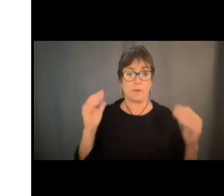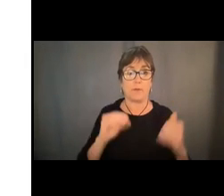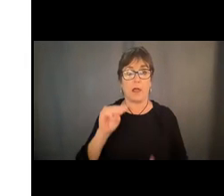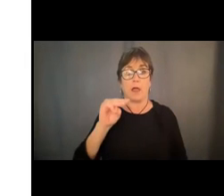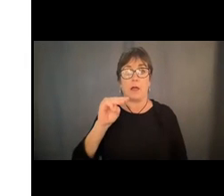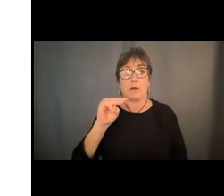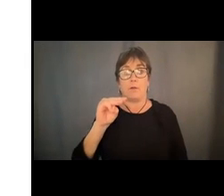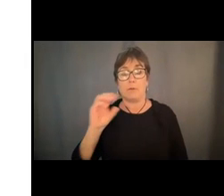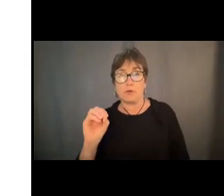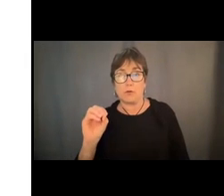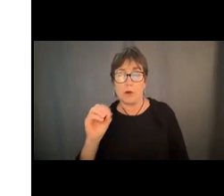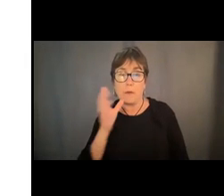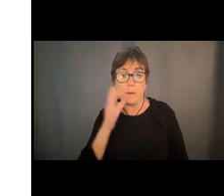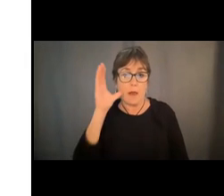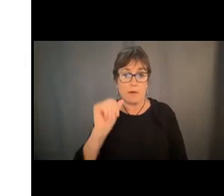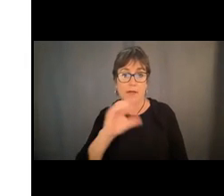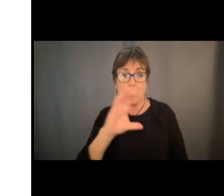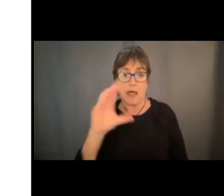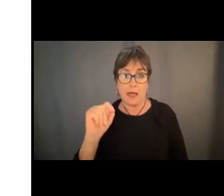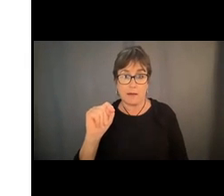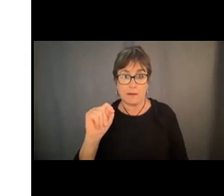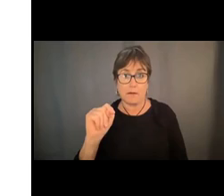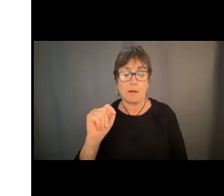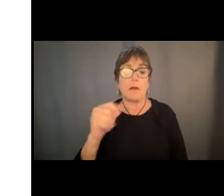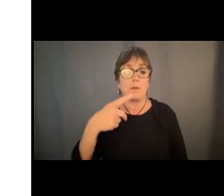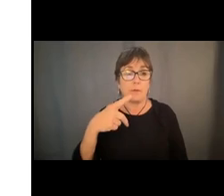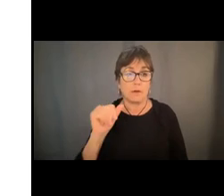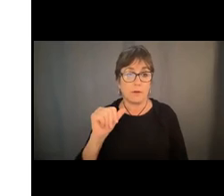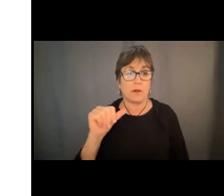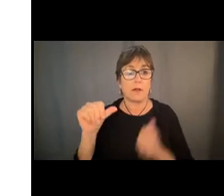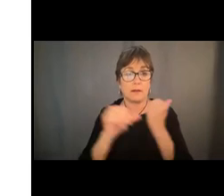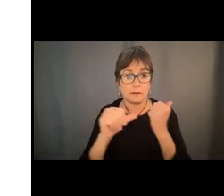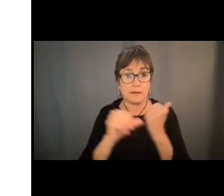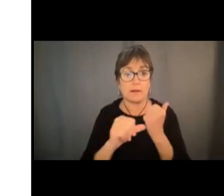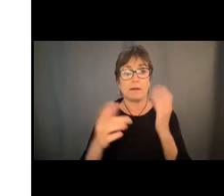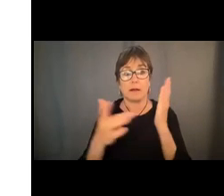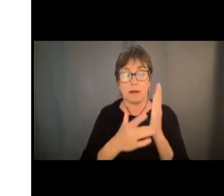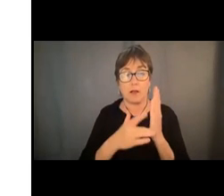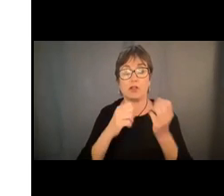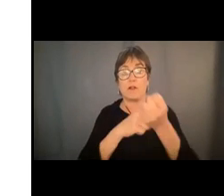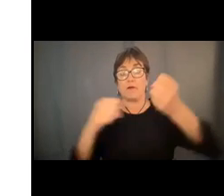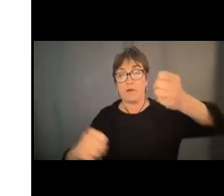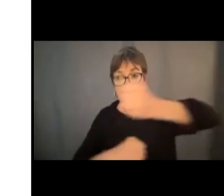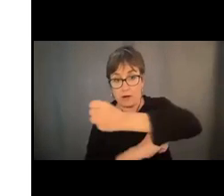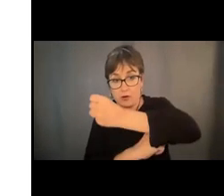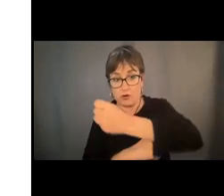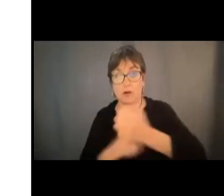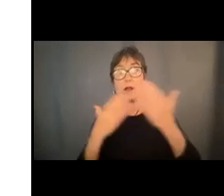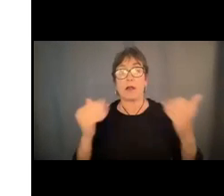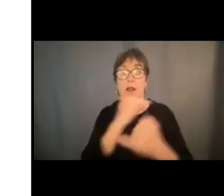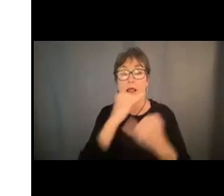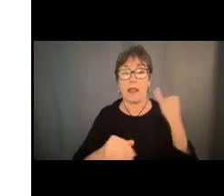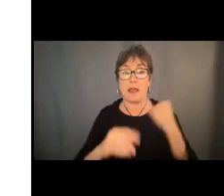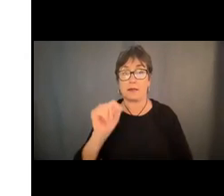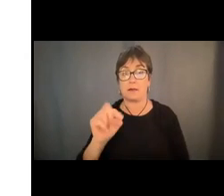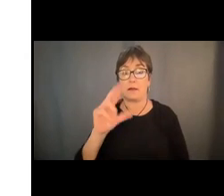Pennsylvania Assistive Technology Foundation, and TransN Inc. So we work with our partners to create the